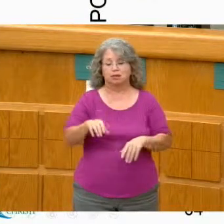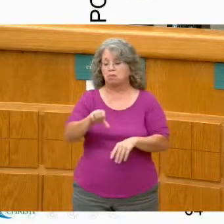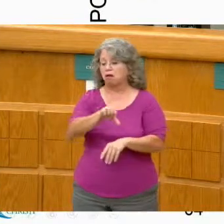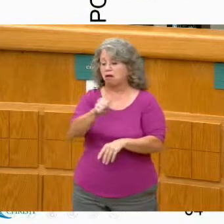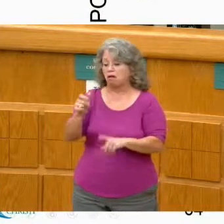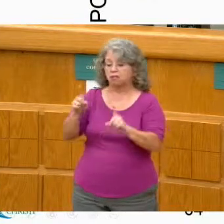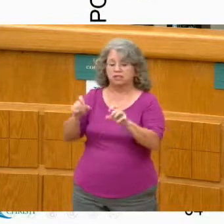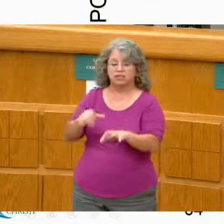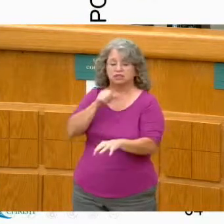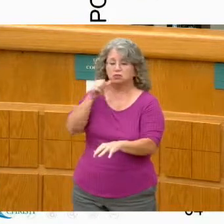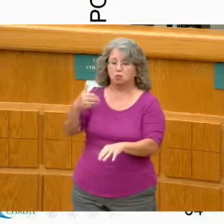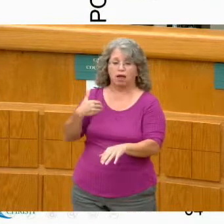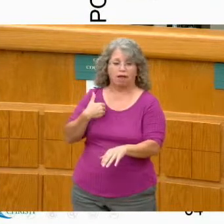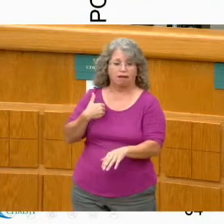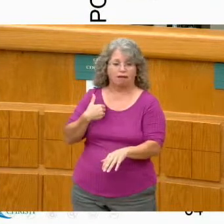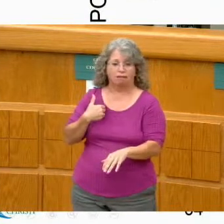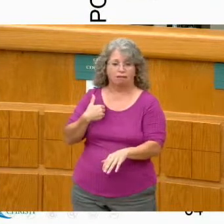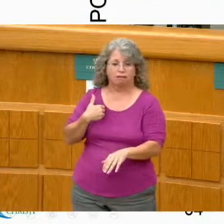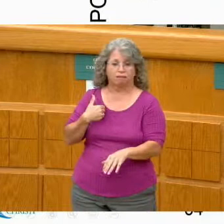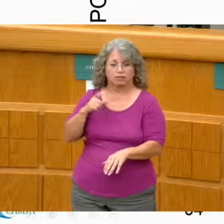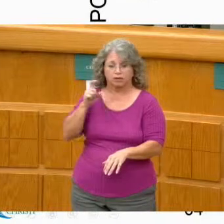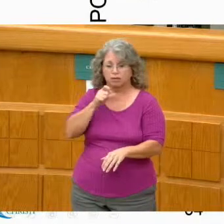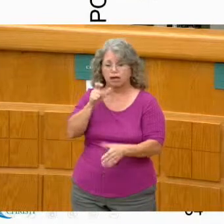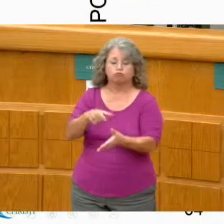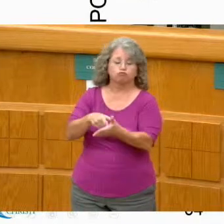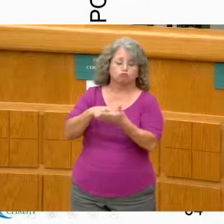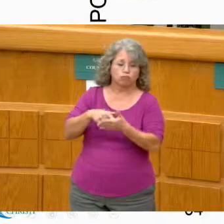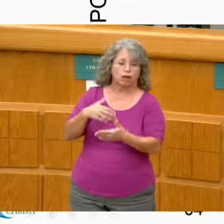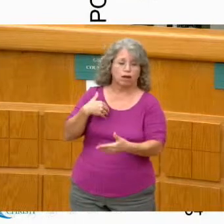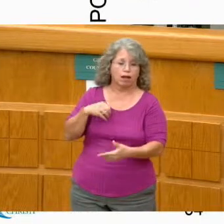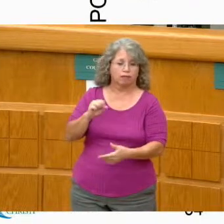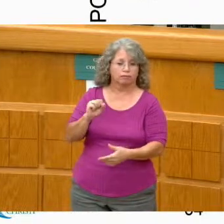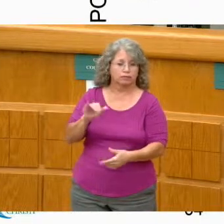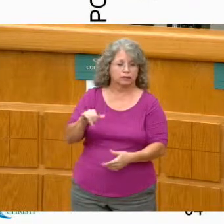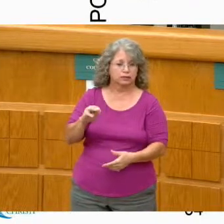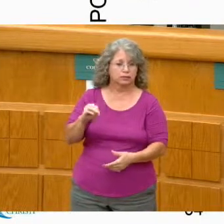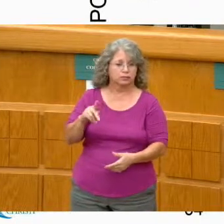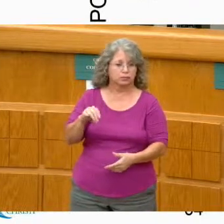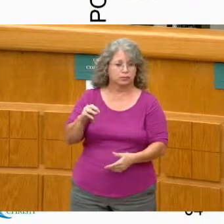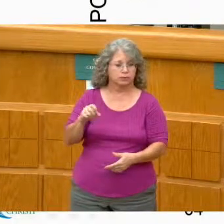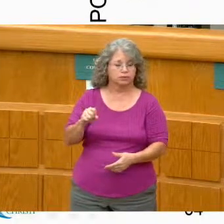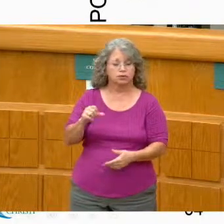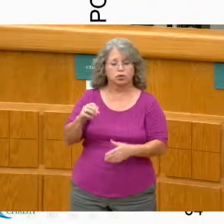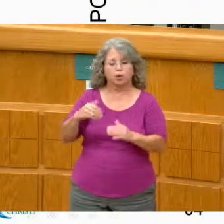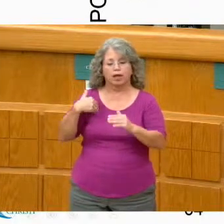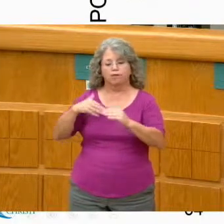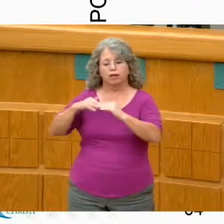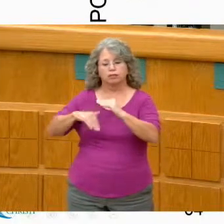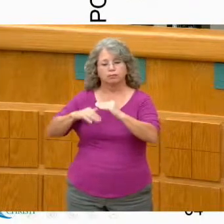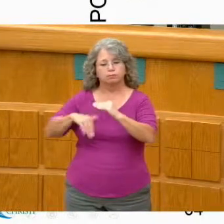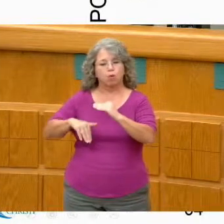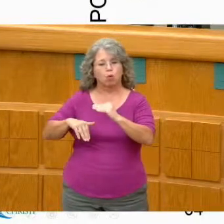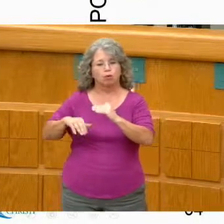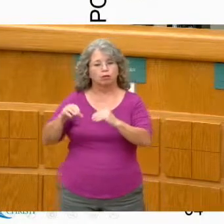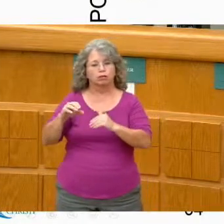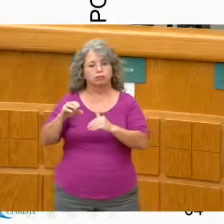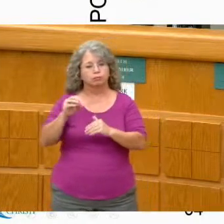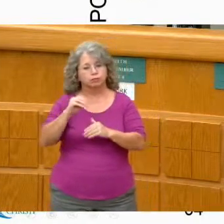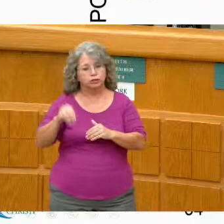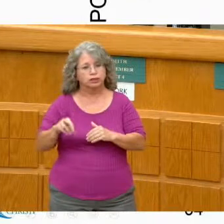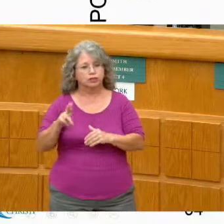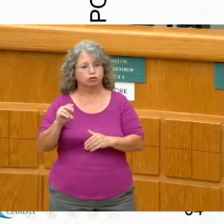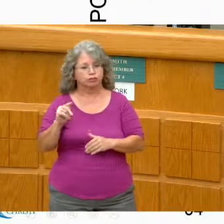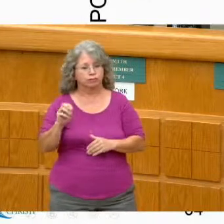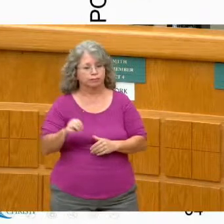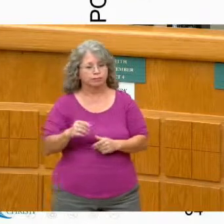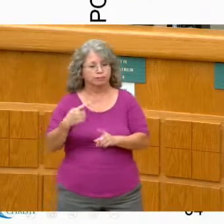mobile testing, you don't. So you necessarily expect a slightly lower positivity rate. Now, if you